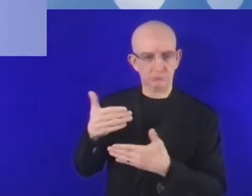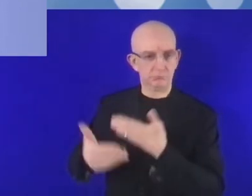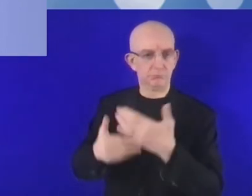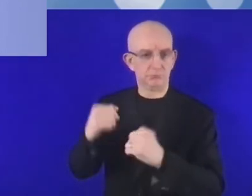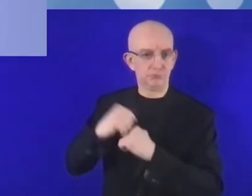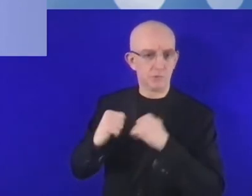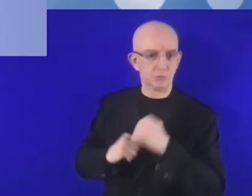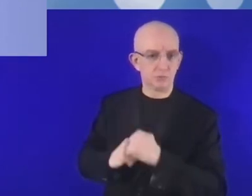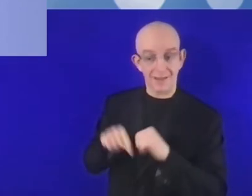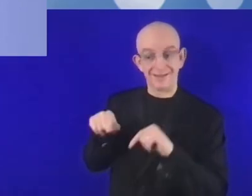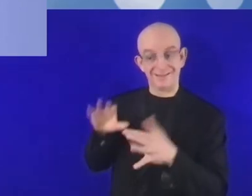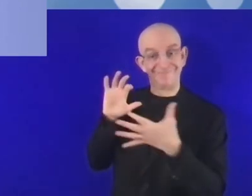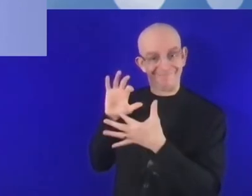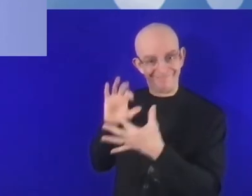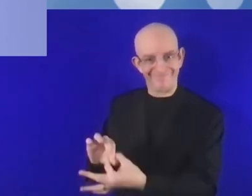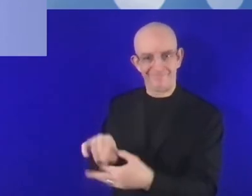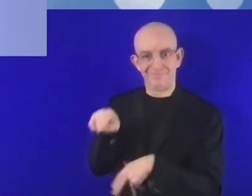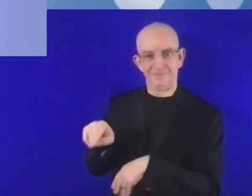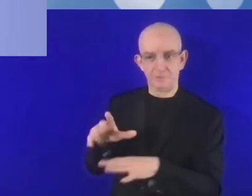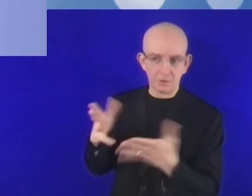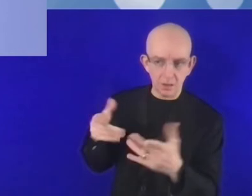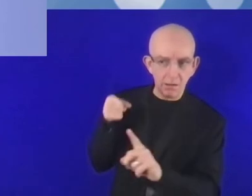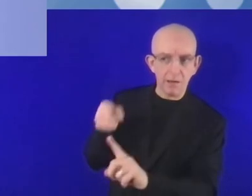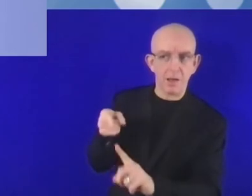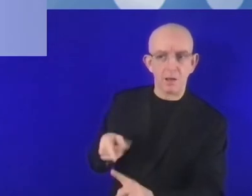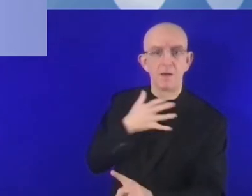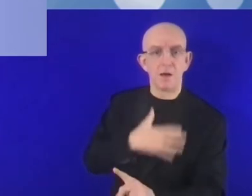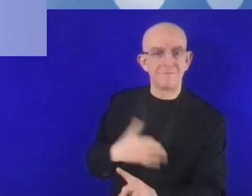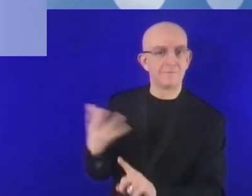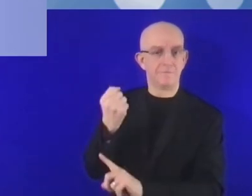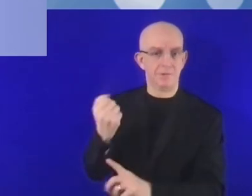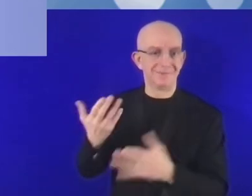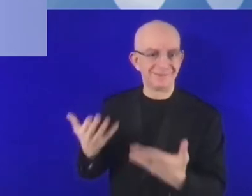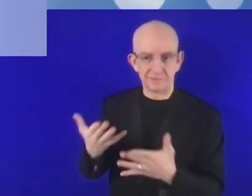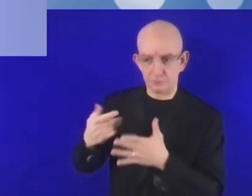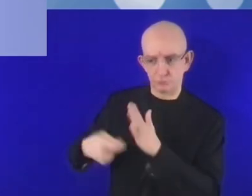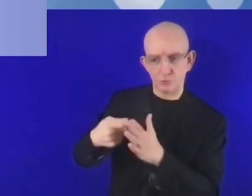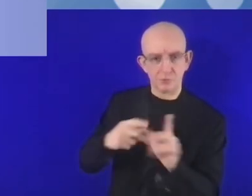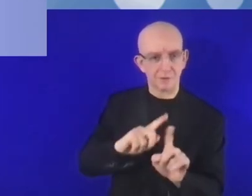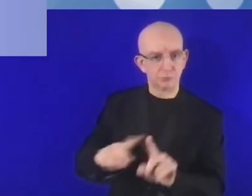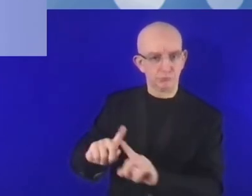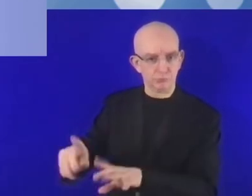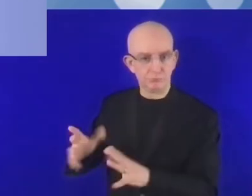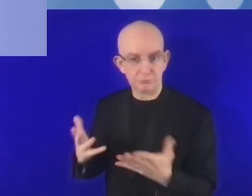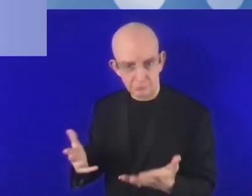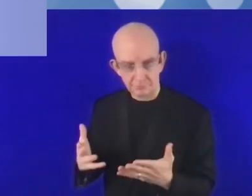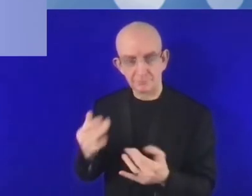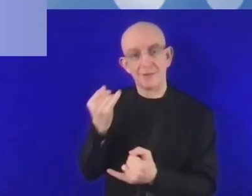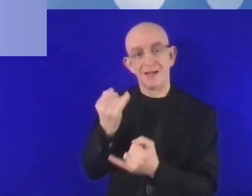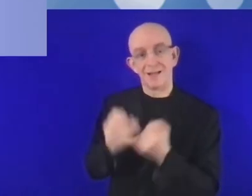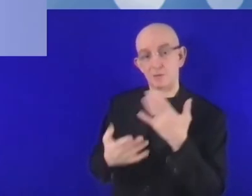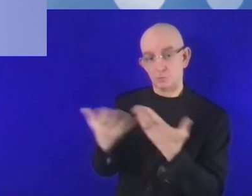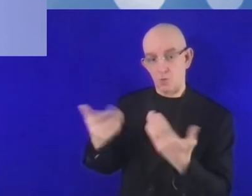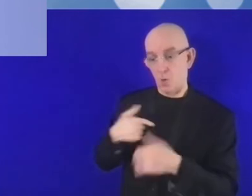uh we are offering technical assistance to support our clients to uh prepare projects